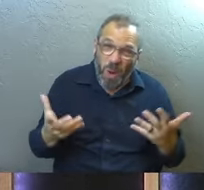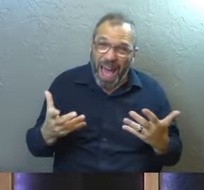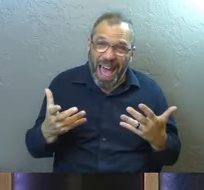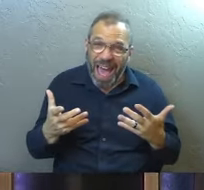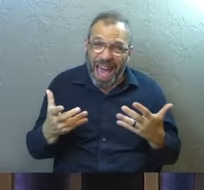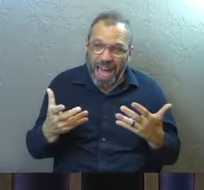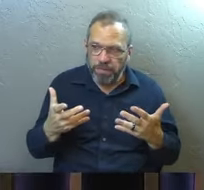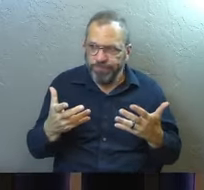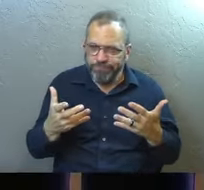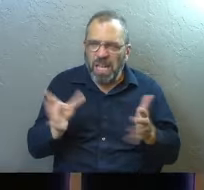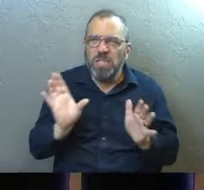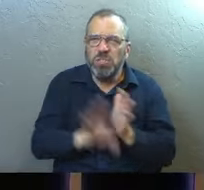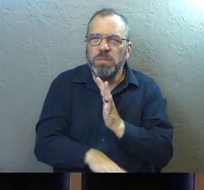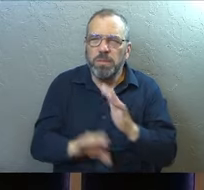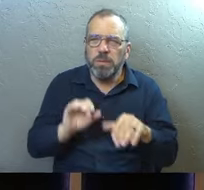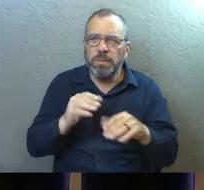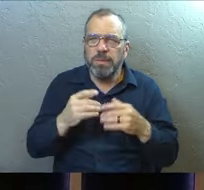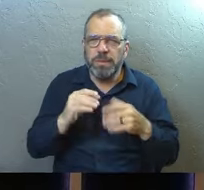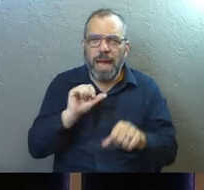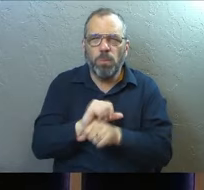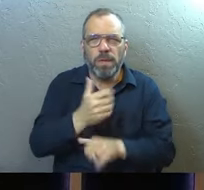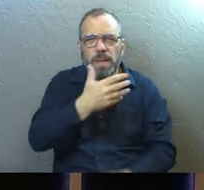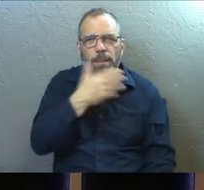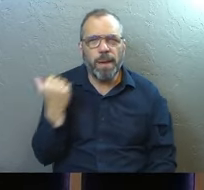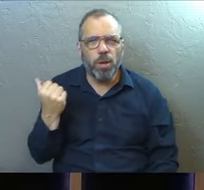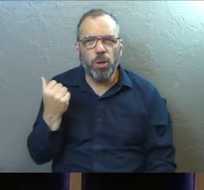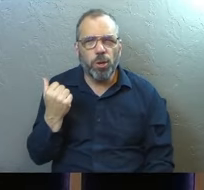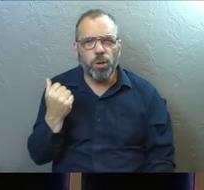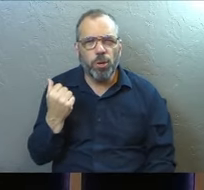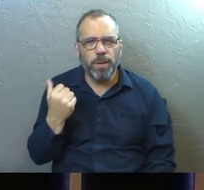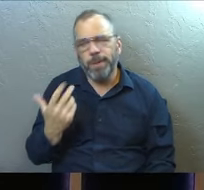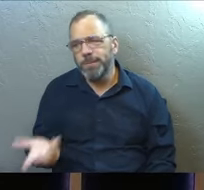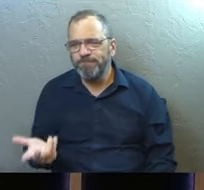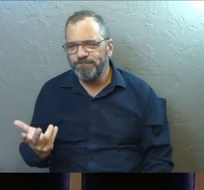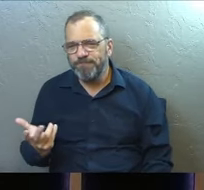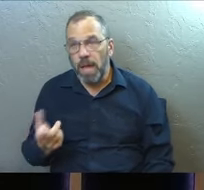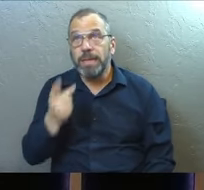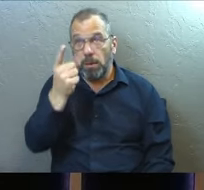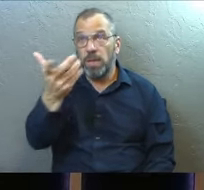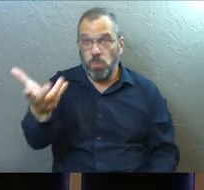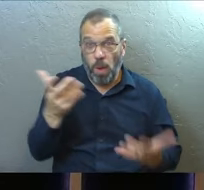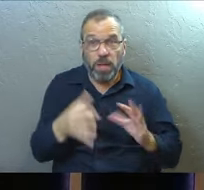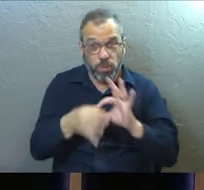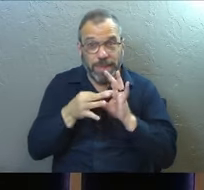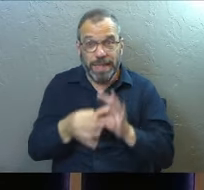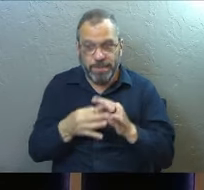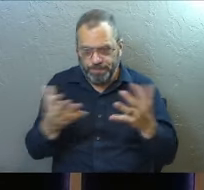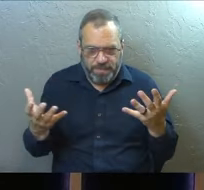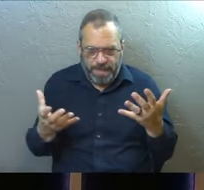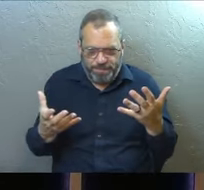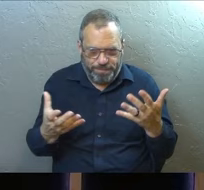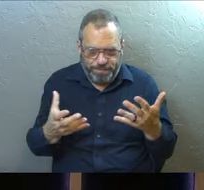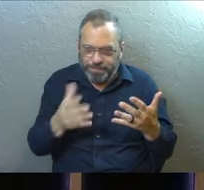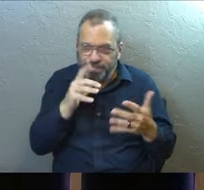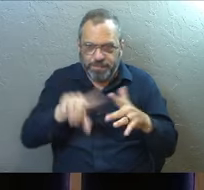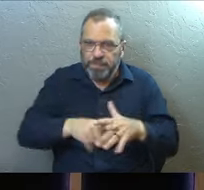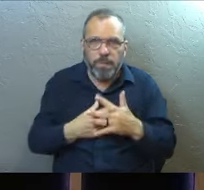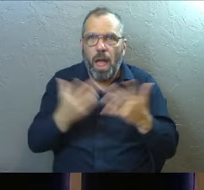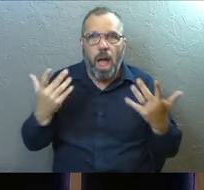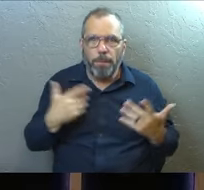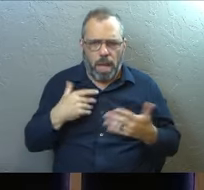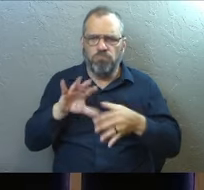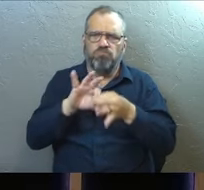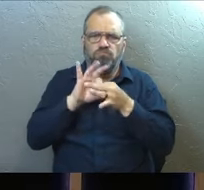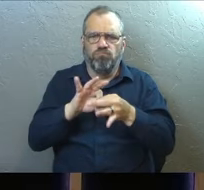way cheaper and way less effective. And I think there's all sorts of stuff he wants for us in relationship that we are just not entering into because we've